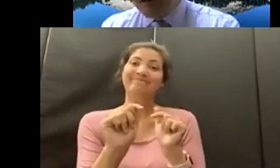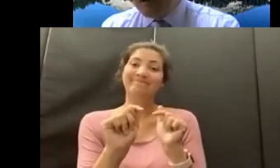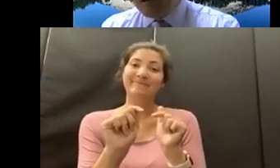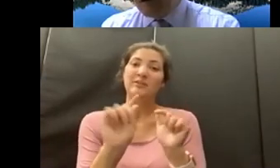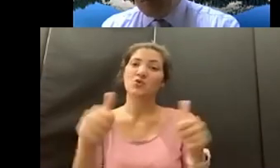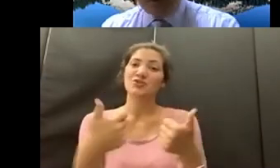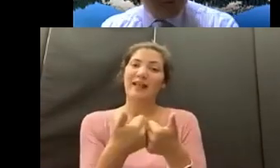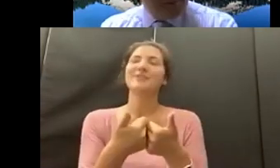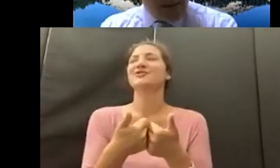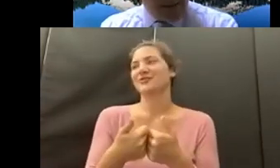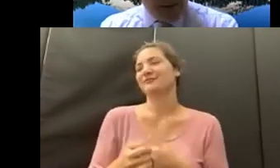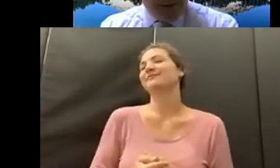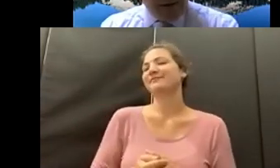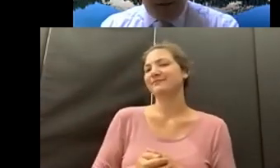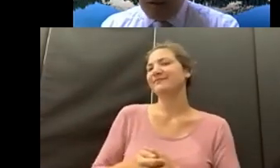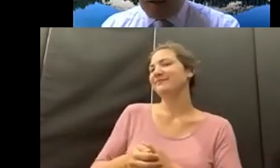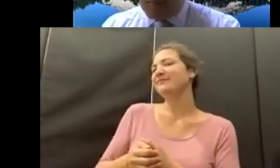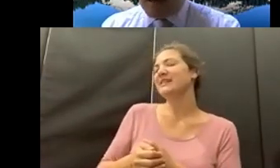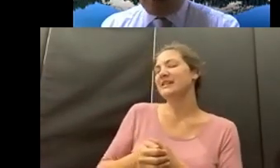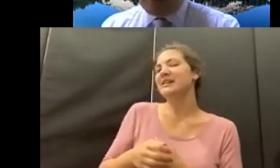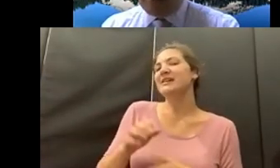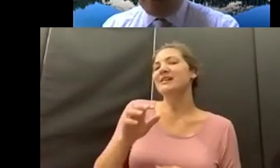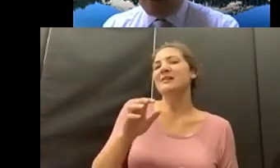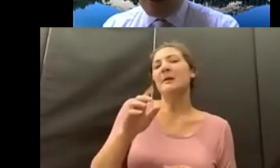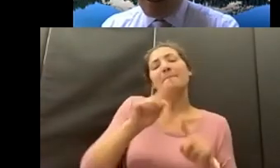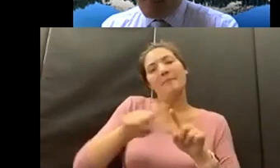You know, how do you pay for it? It's simple. But things can be done.